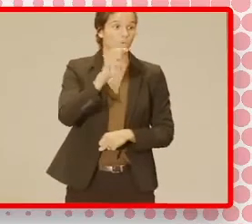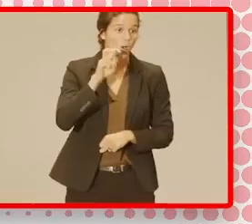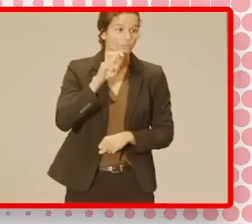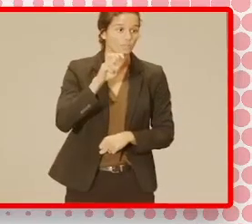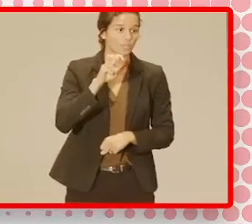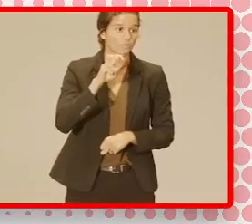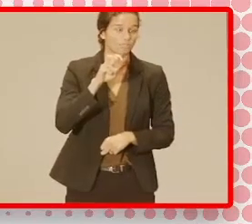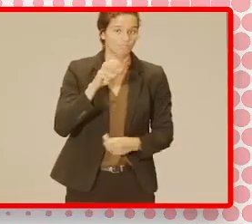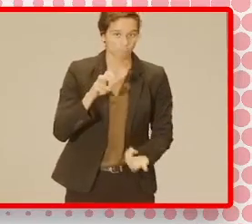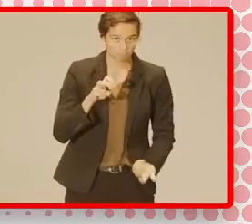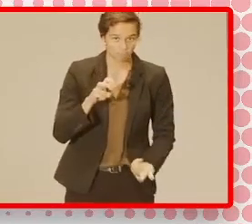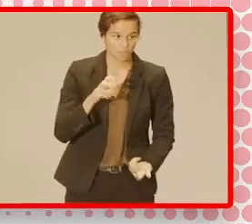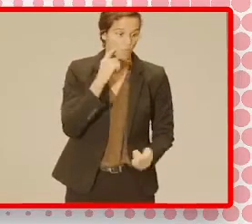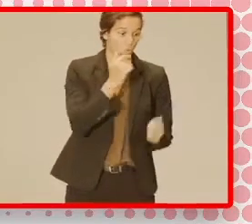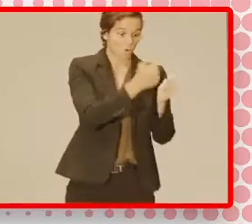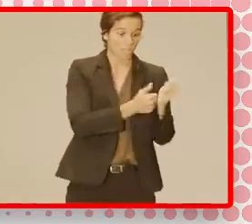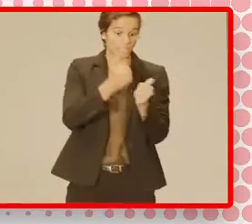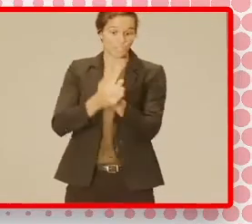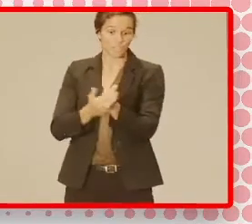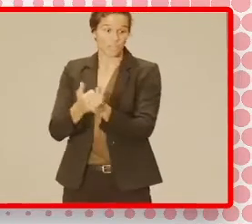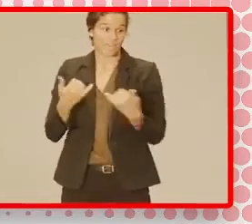Now I'm up to 380.